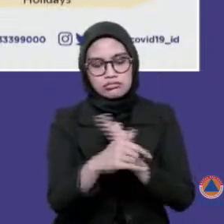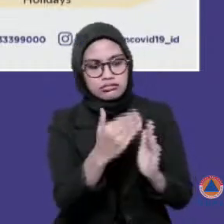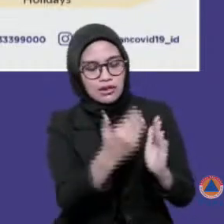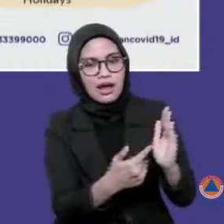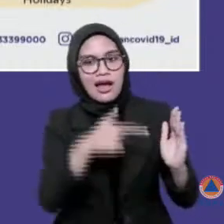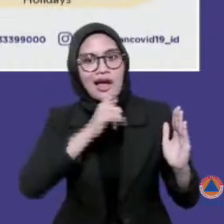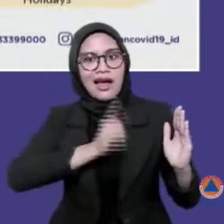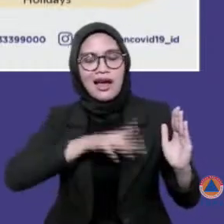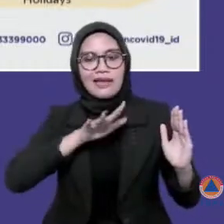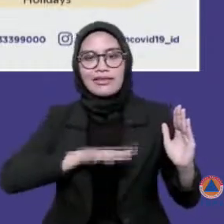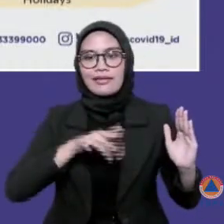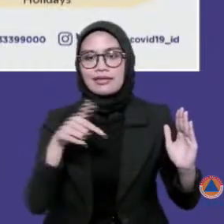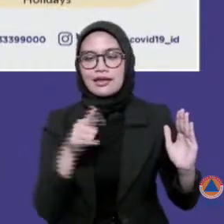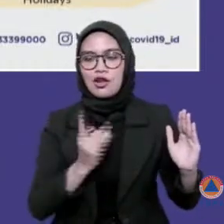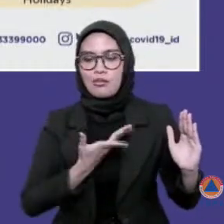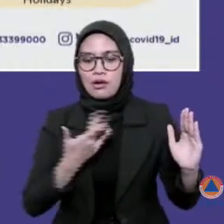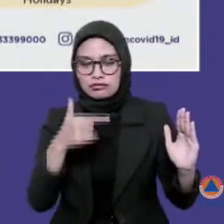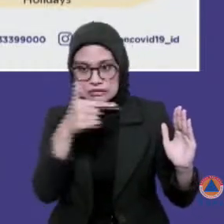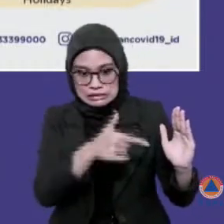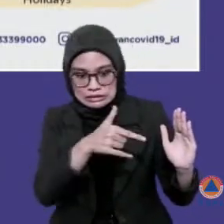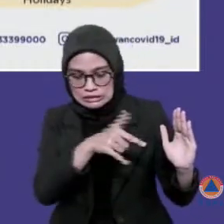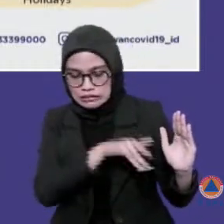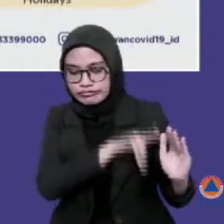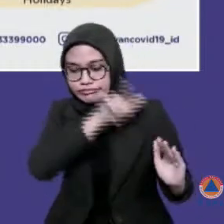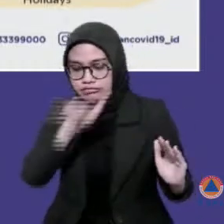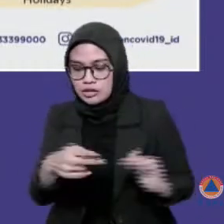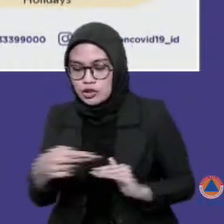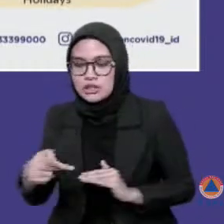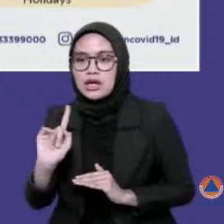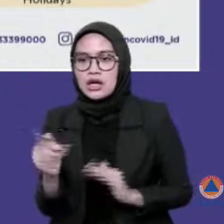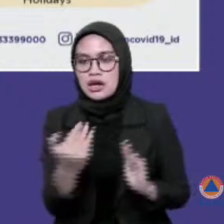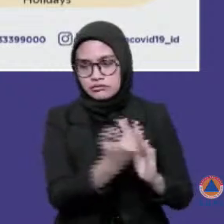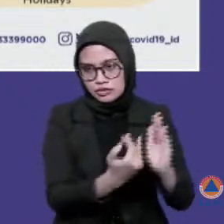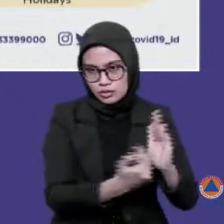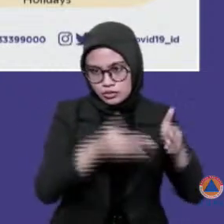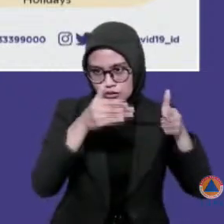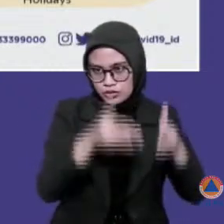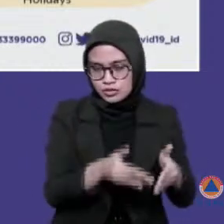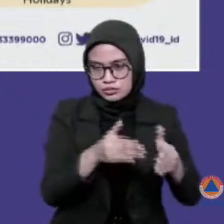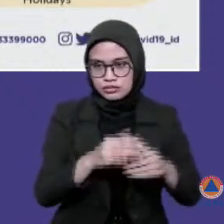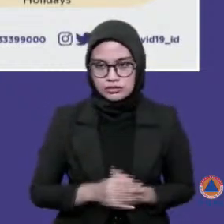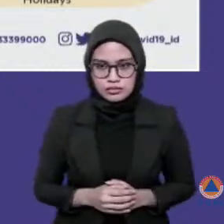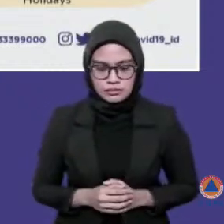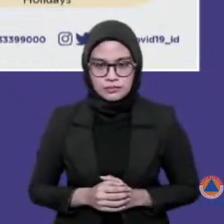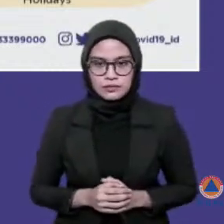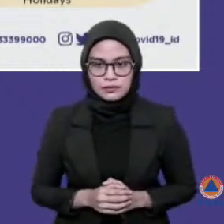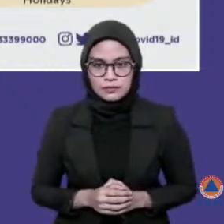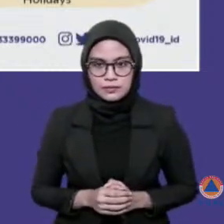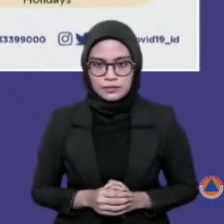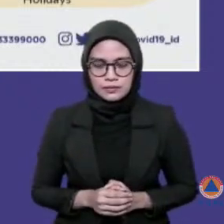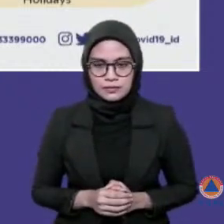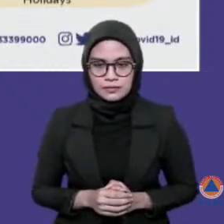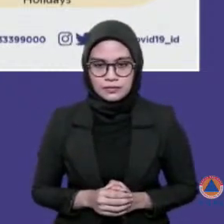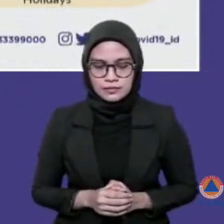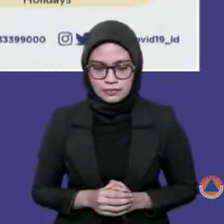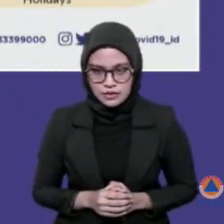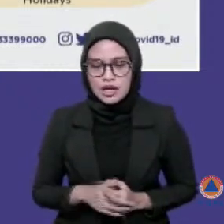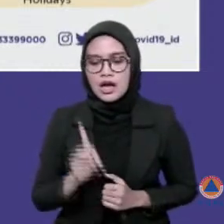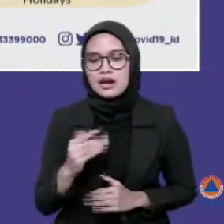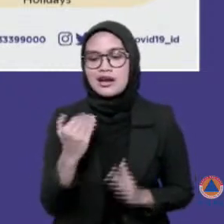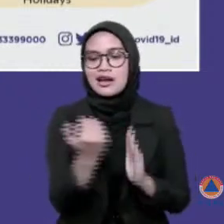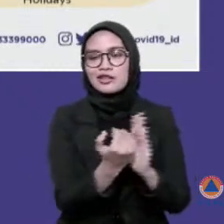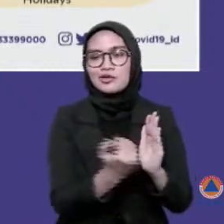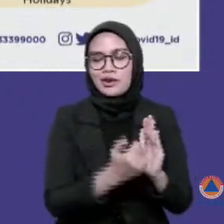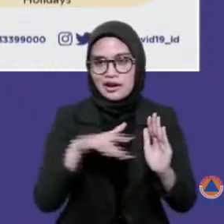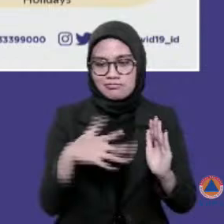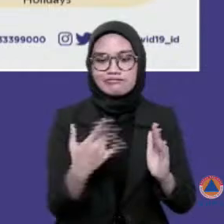have transited or traveled from countries other than those previously mentioned have an obligation to quarantine for